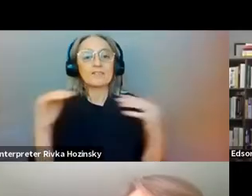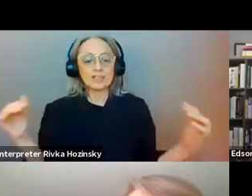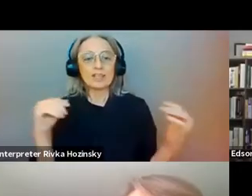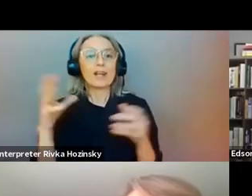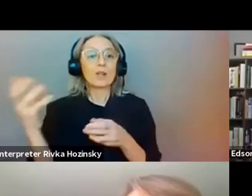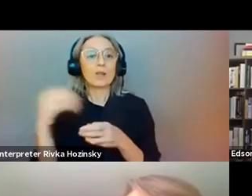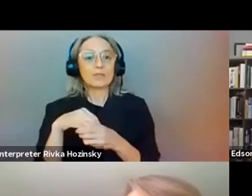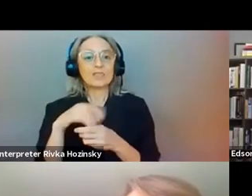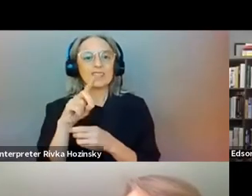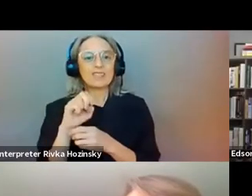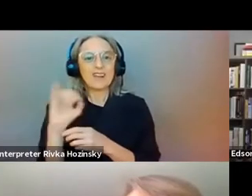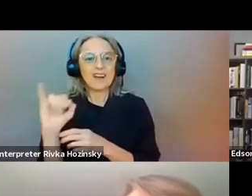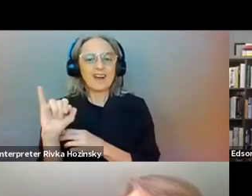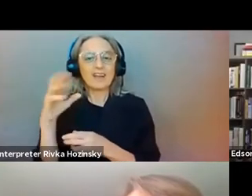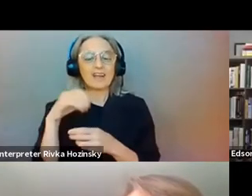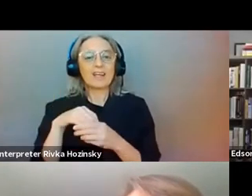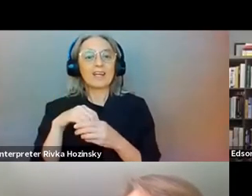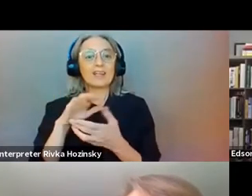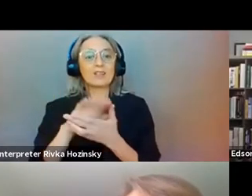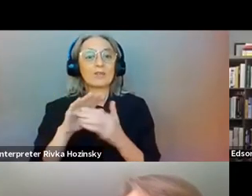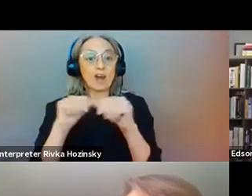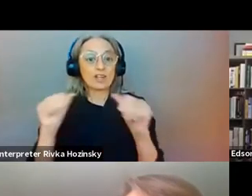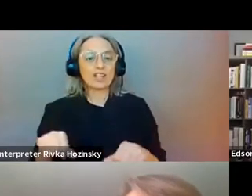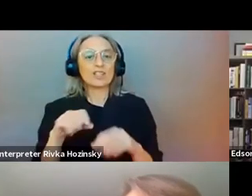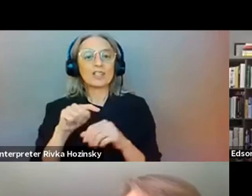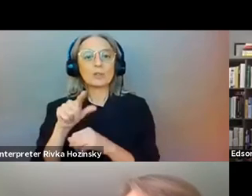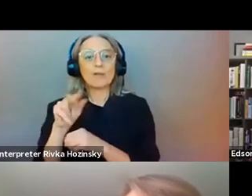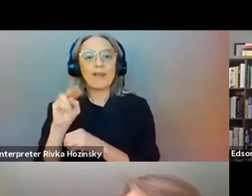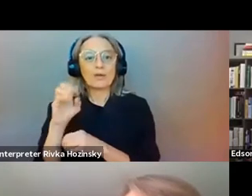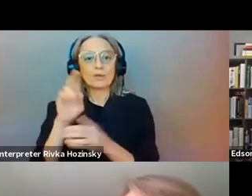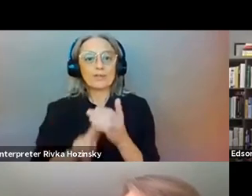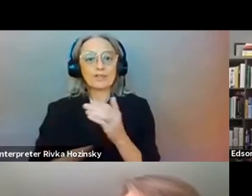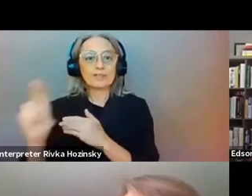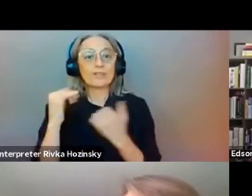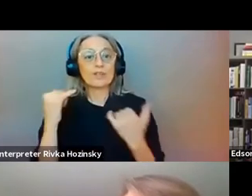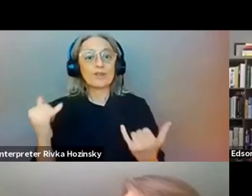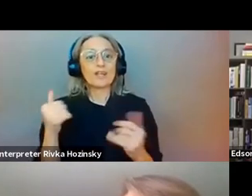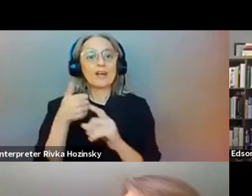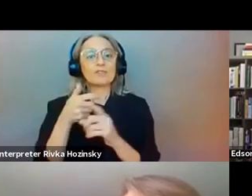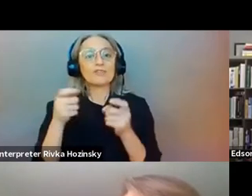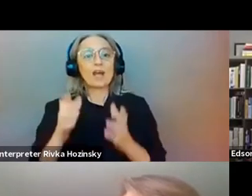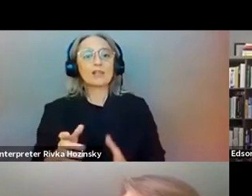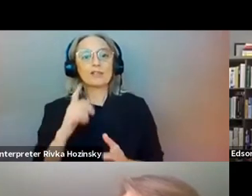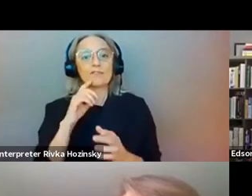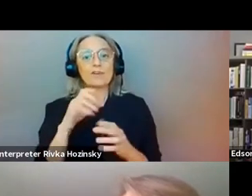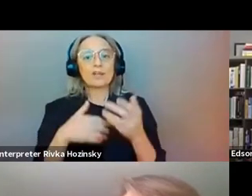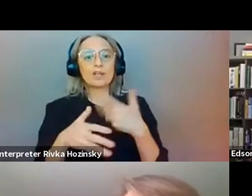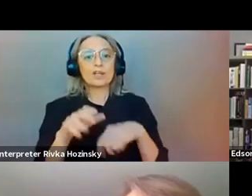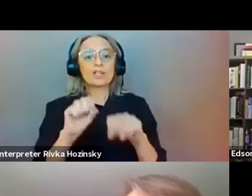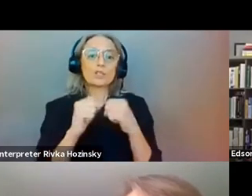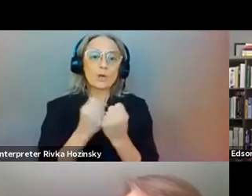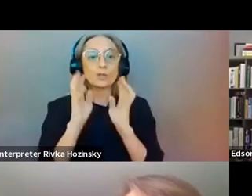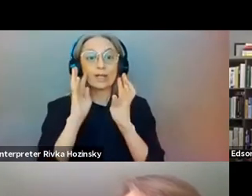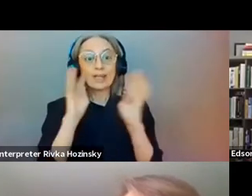in the School of Architecture at Tulane University, where he concurrently serves as a director of the Social Innovation